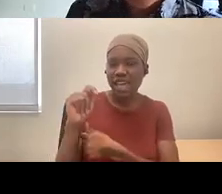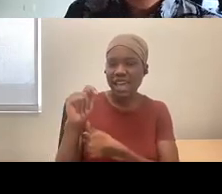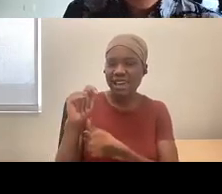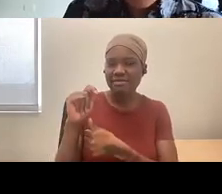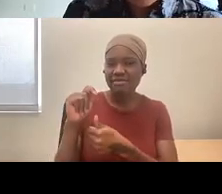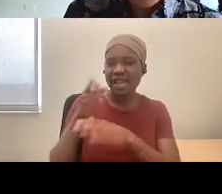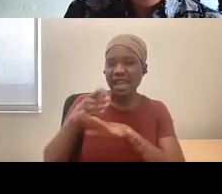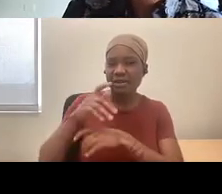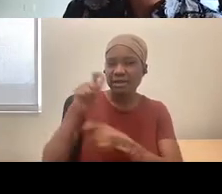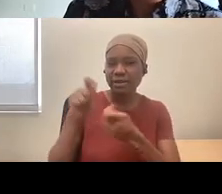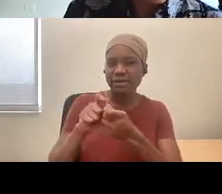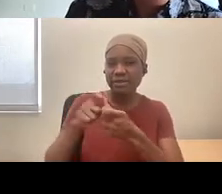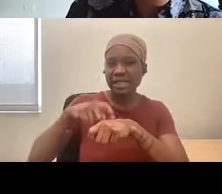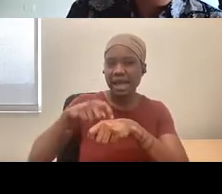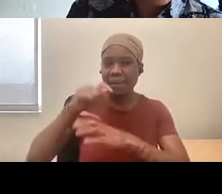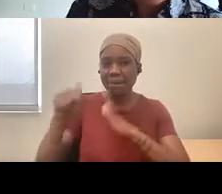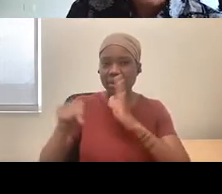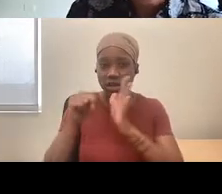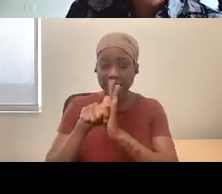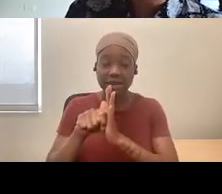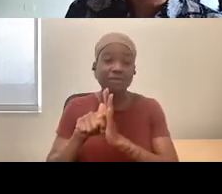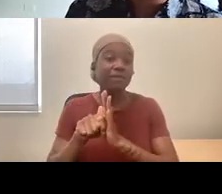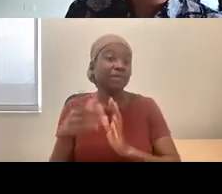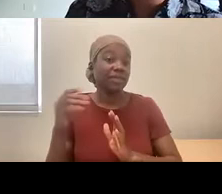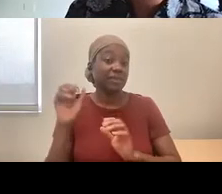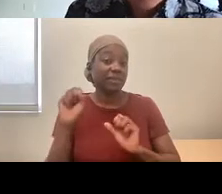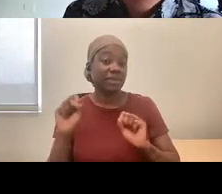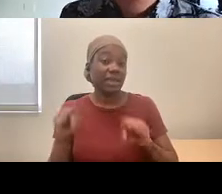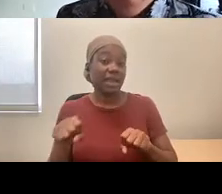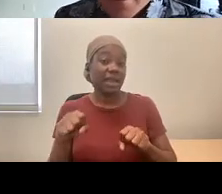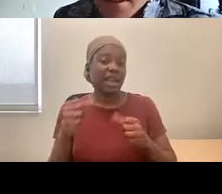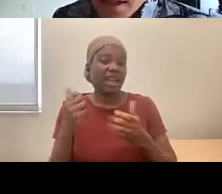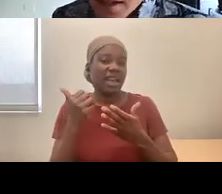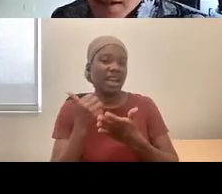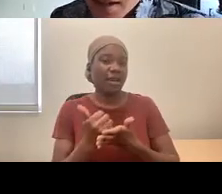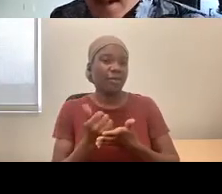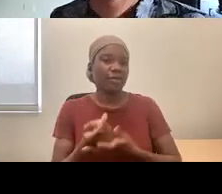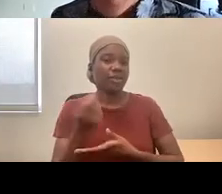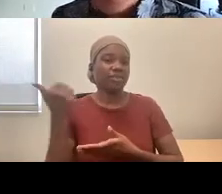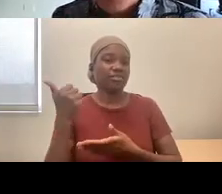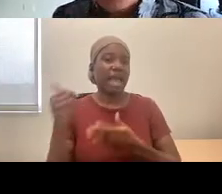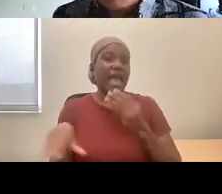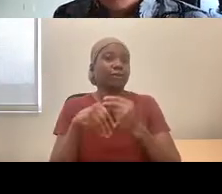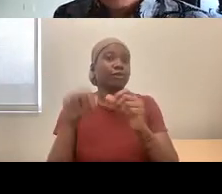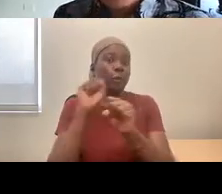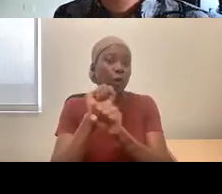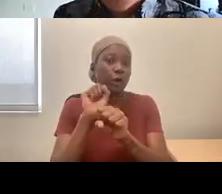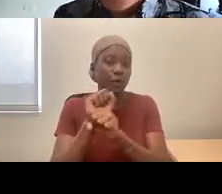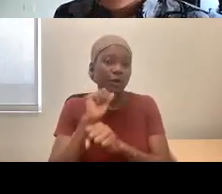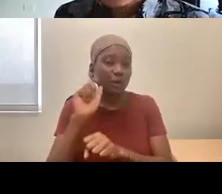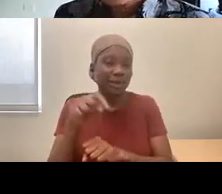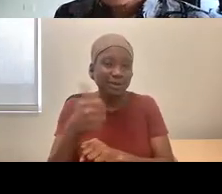And choosing those can sort of eliminate the step. You don't have to delete. Yeah, that's what I do with